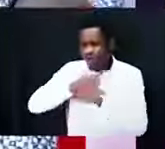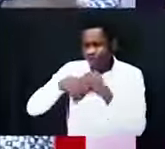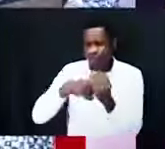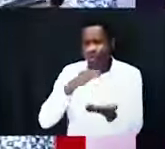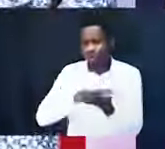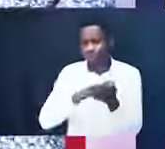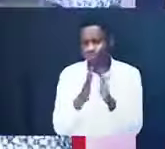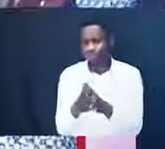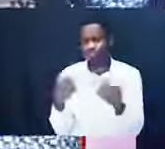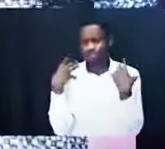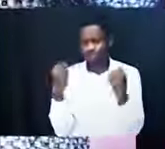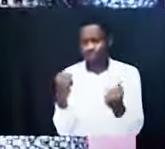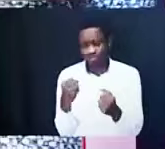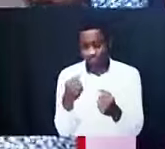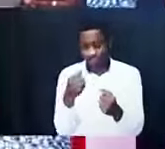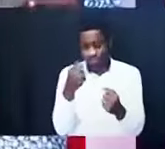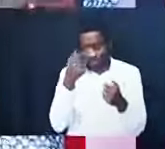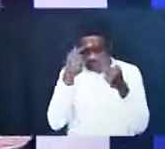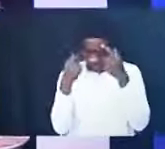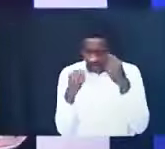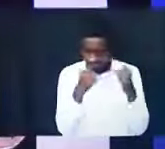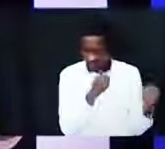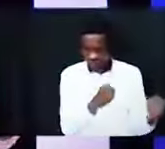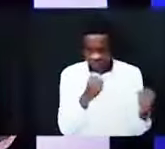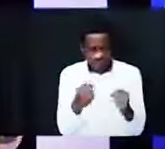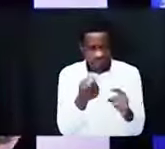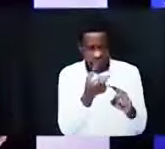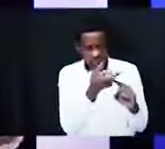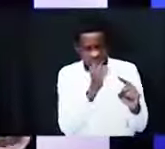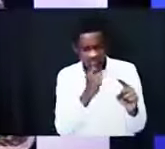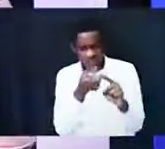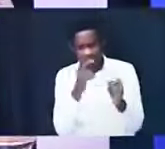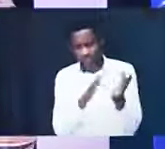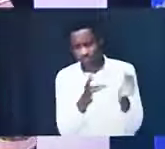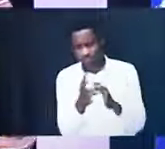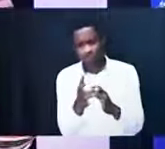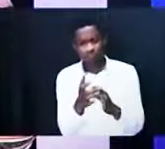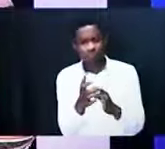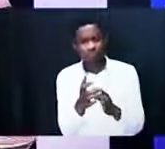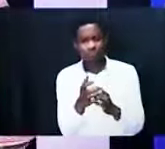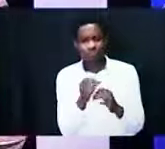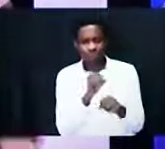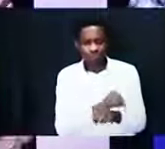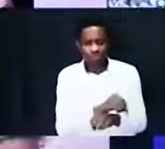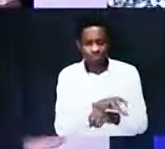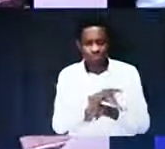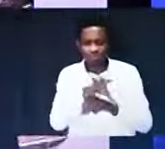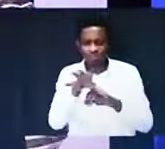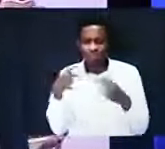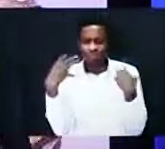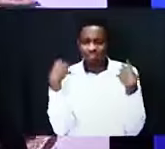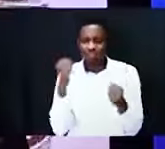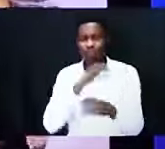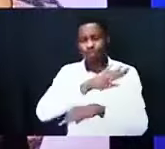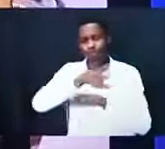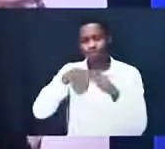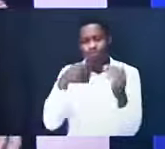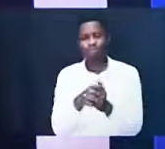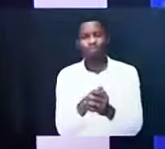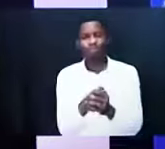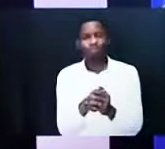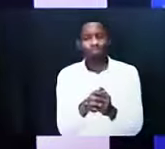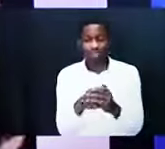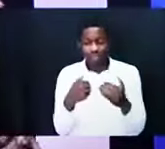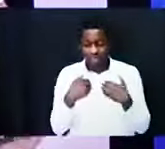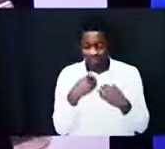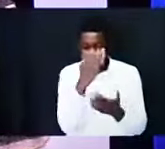Power was coming from him. Power was coming from him. And healing them all. There is some